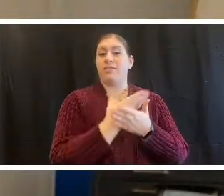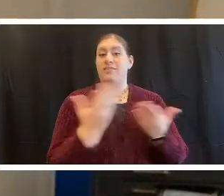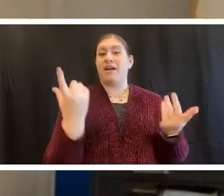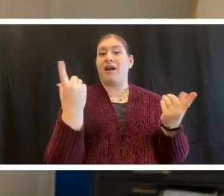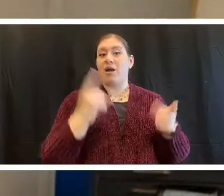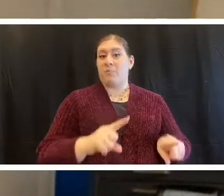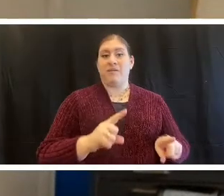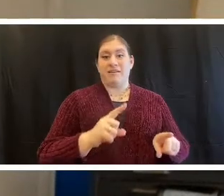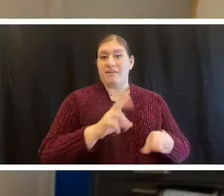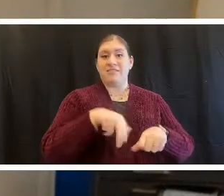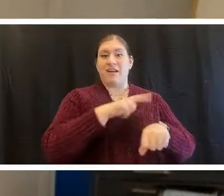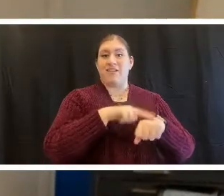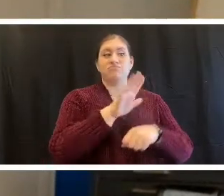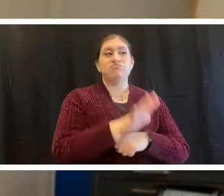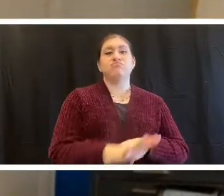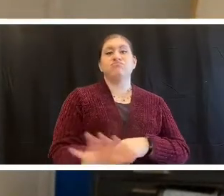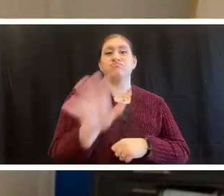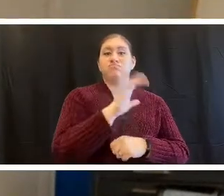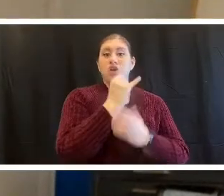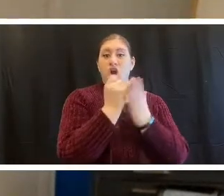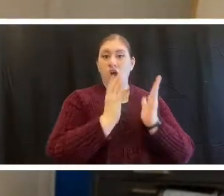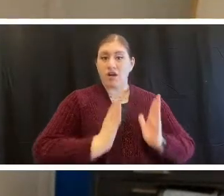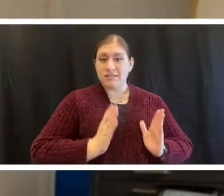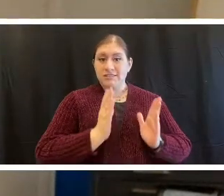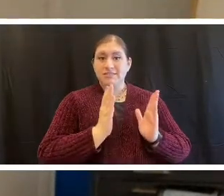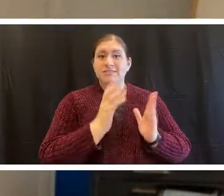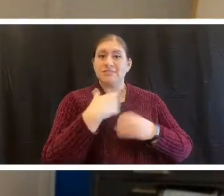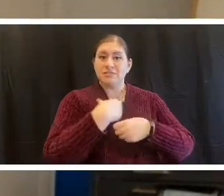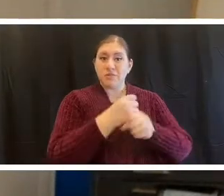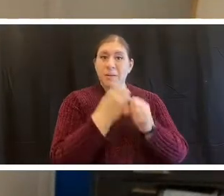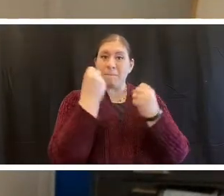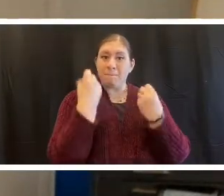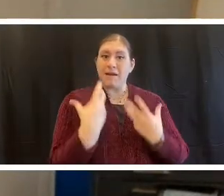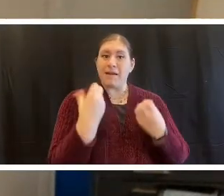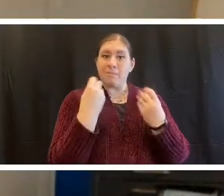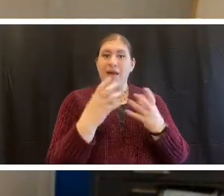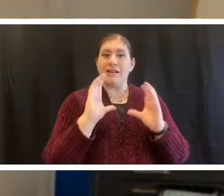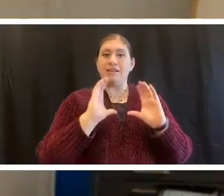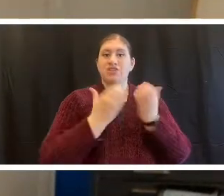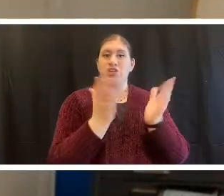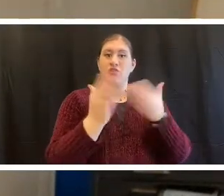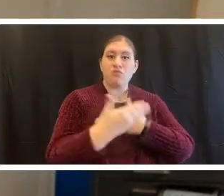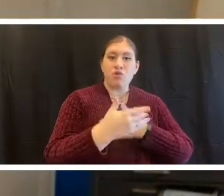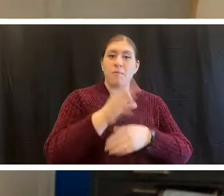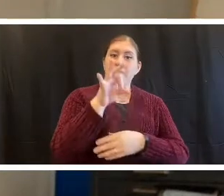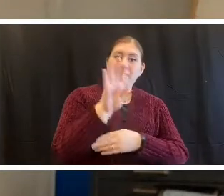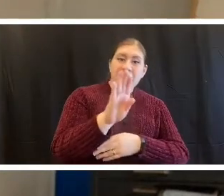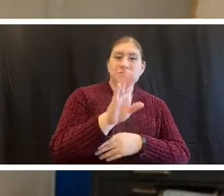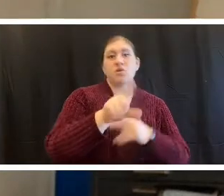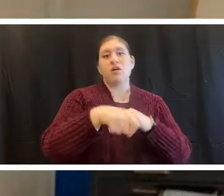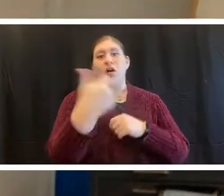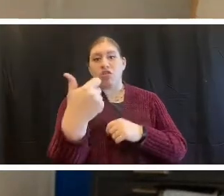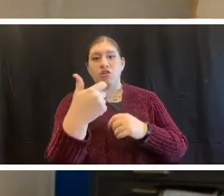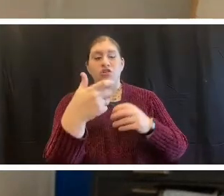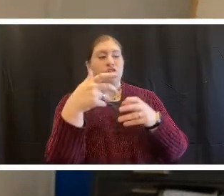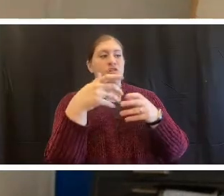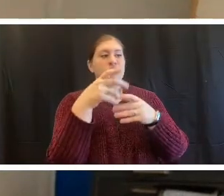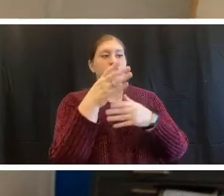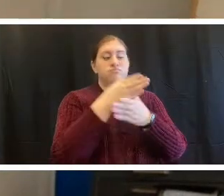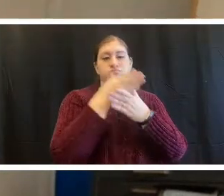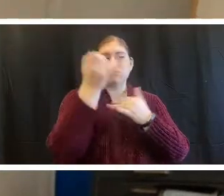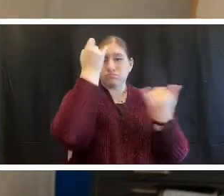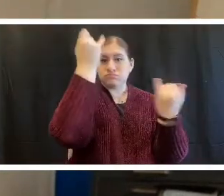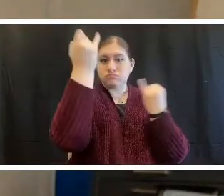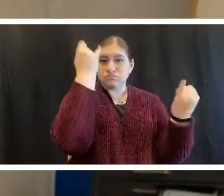happened nationally is that artists created a lot of chat rooms on Facebook and other things to share ideas.